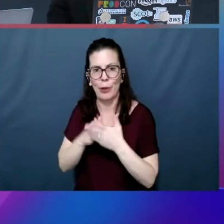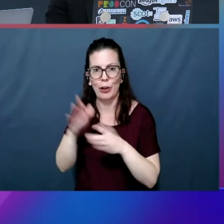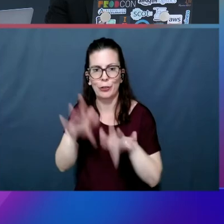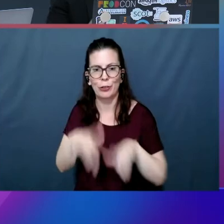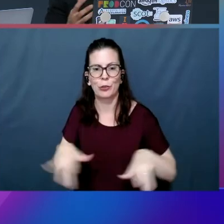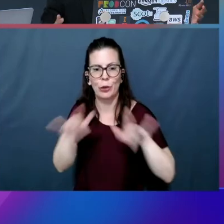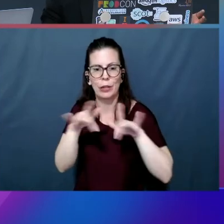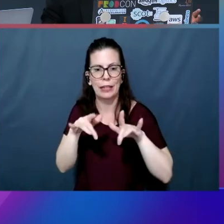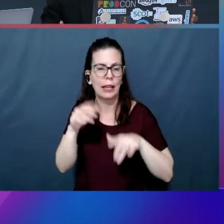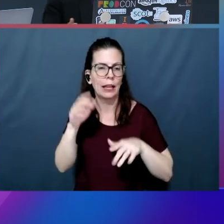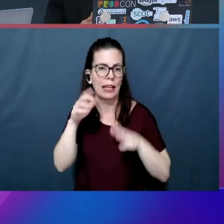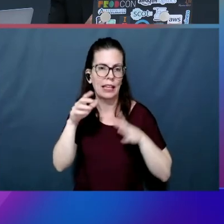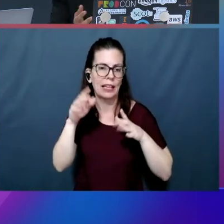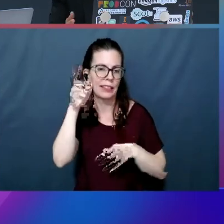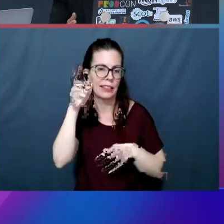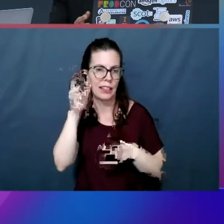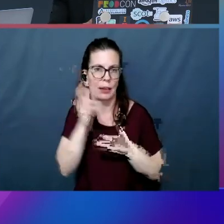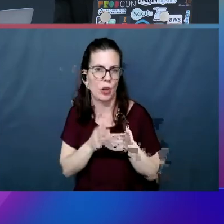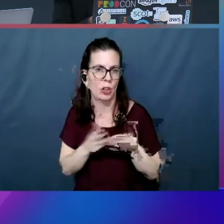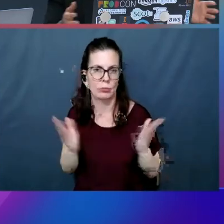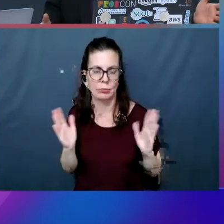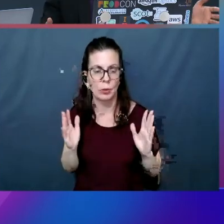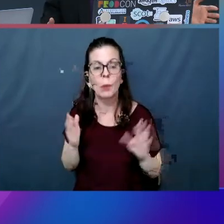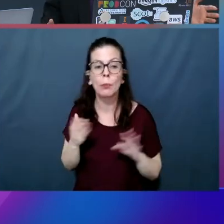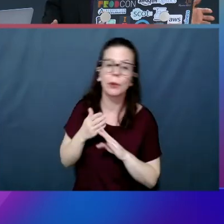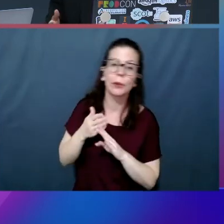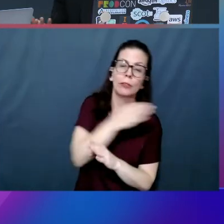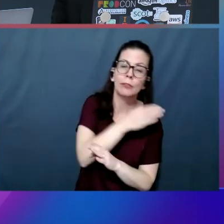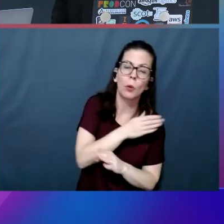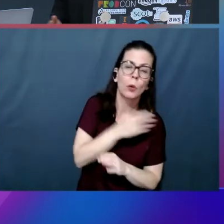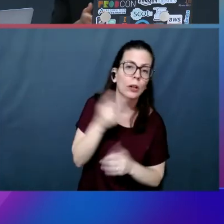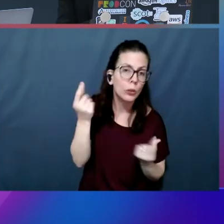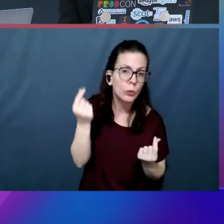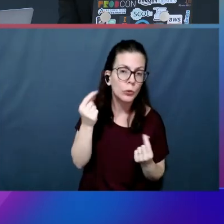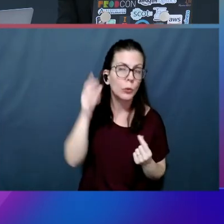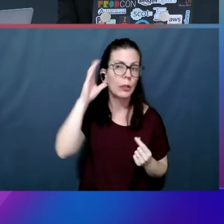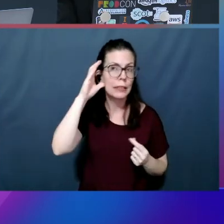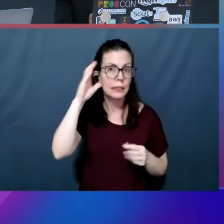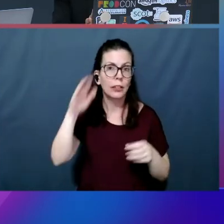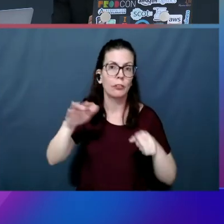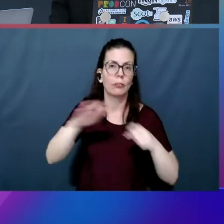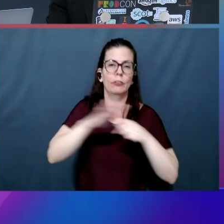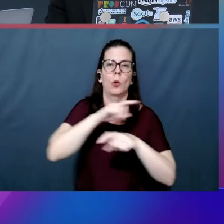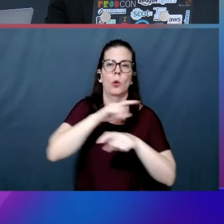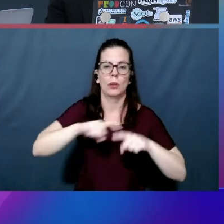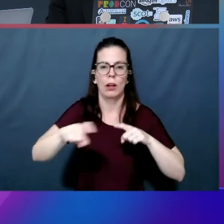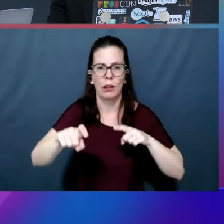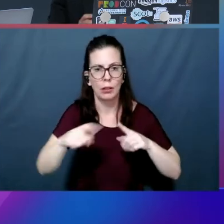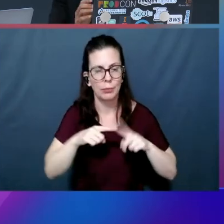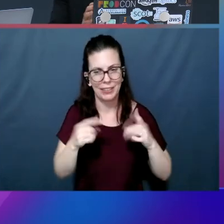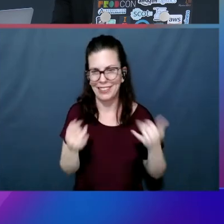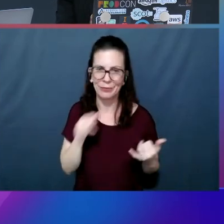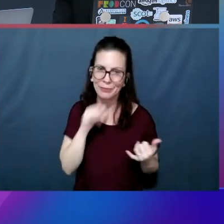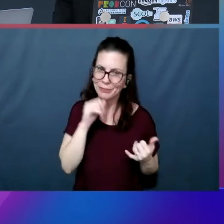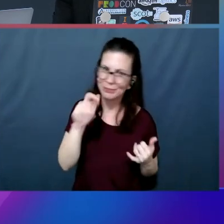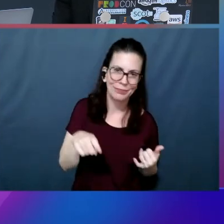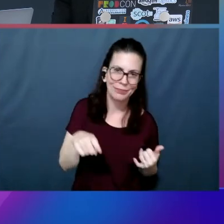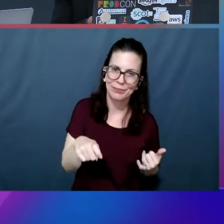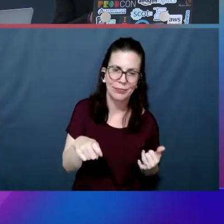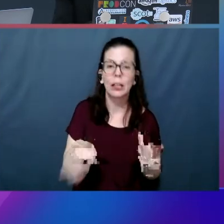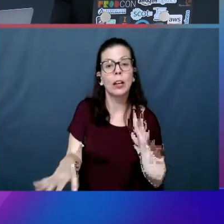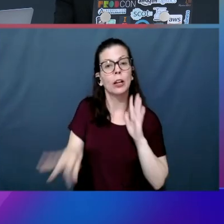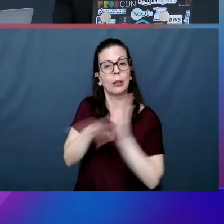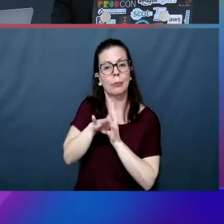section. Whereas historically, what you would have had to do is listen to that entire call, but like I mentioned, like now you don't have to do that. You can select specific portions of the